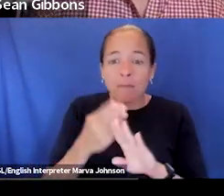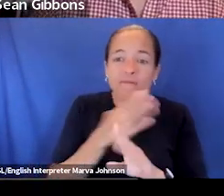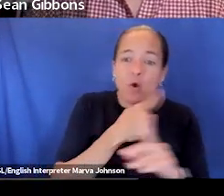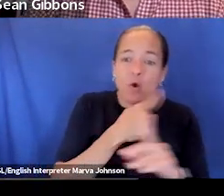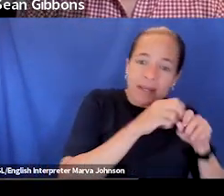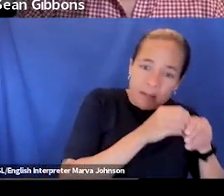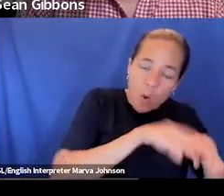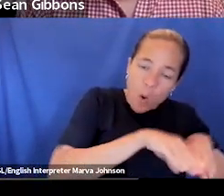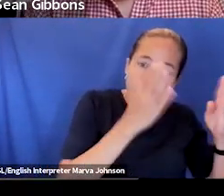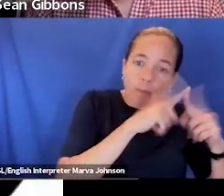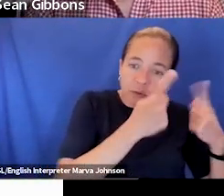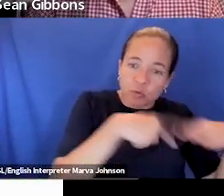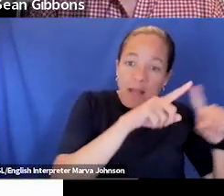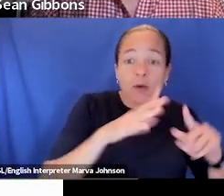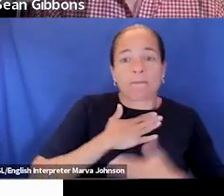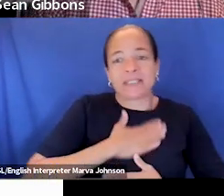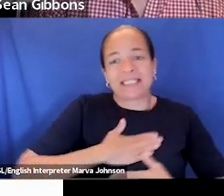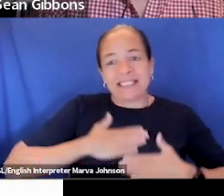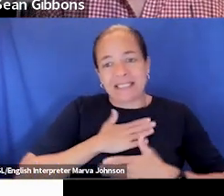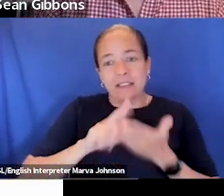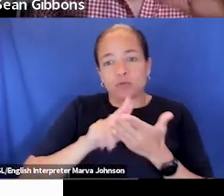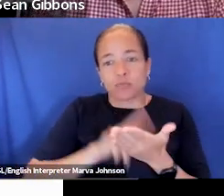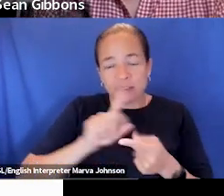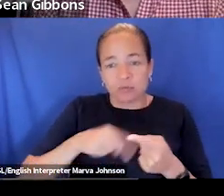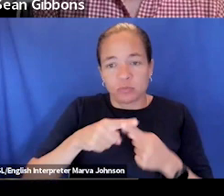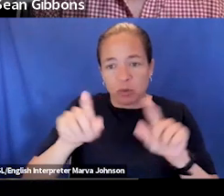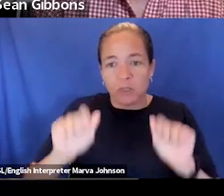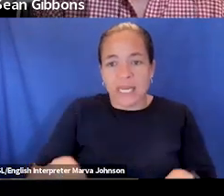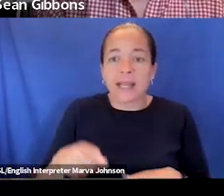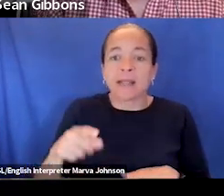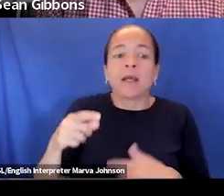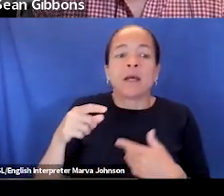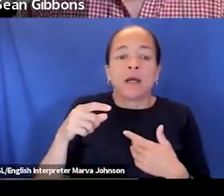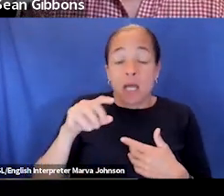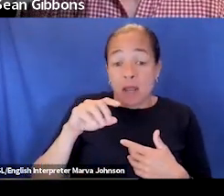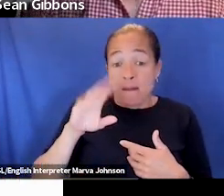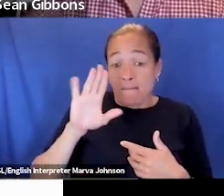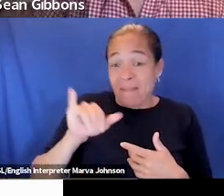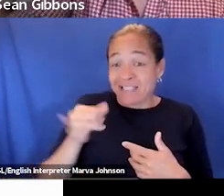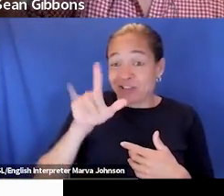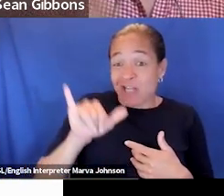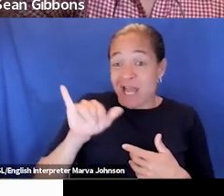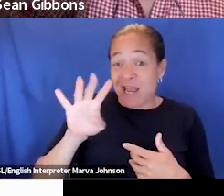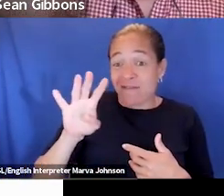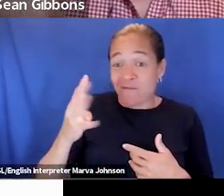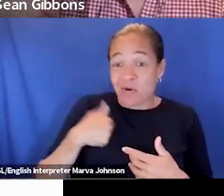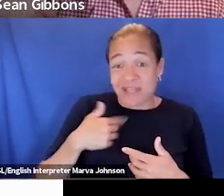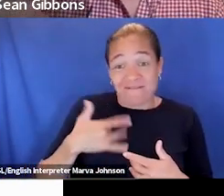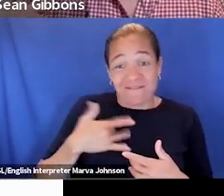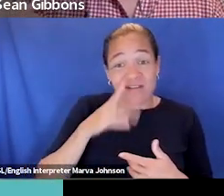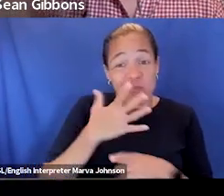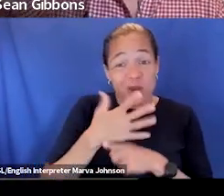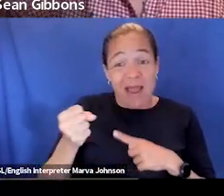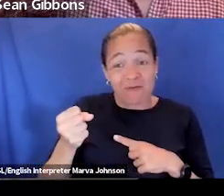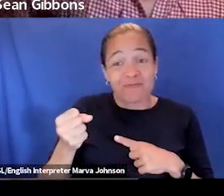get registered as soon as you can. My expectation is come July 4th or thereabouts, tickets will be gone. And usually we're able to sneak a few folks off the wait